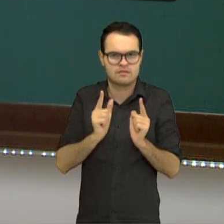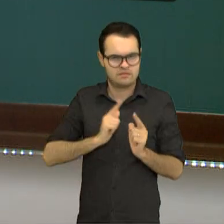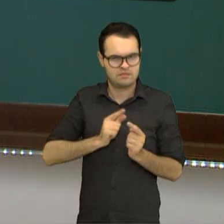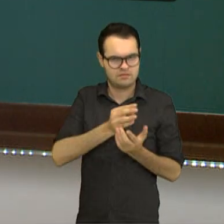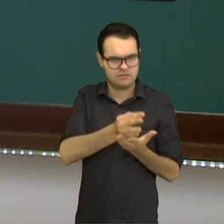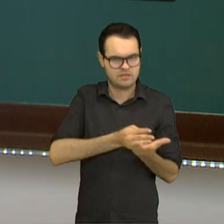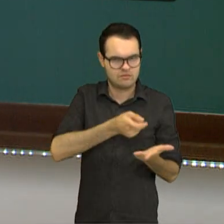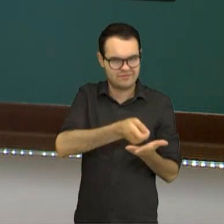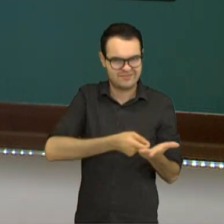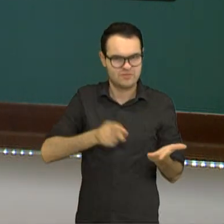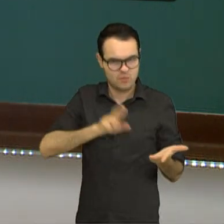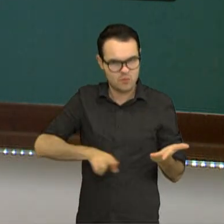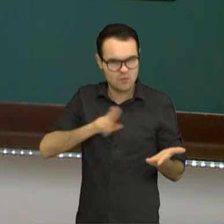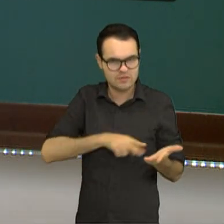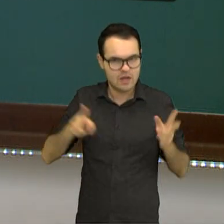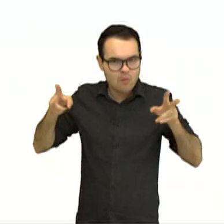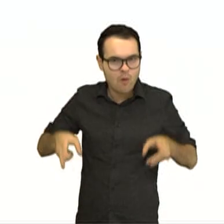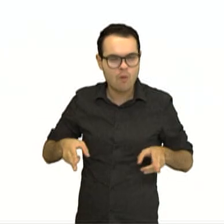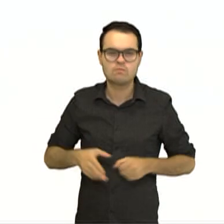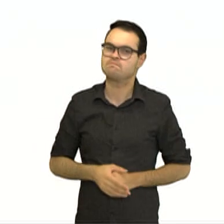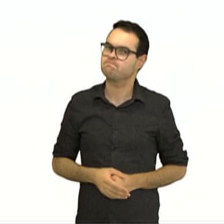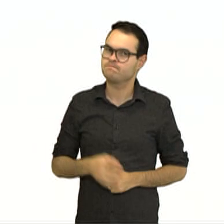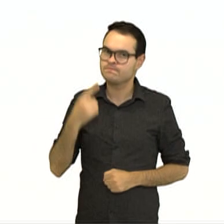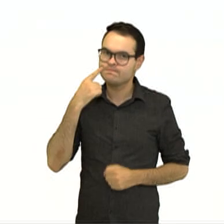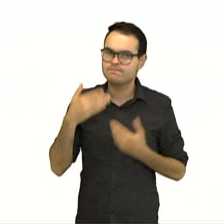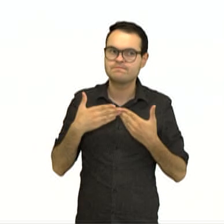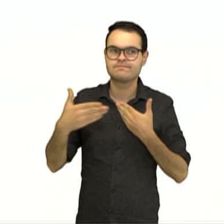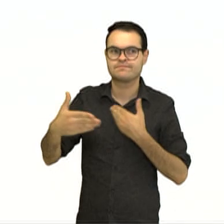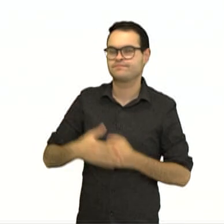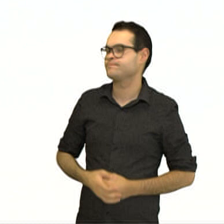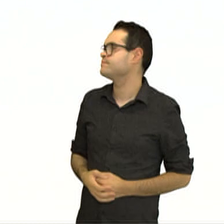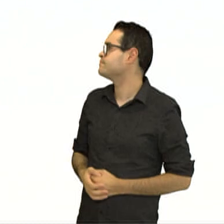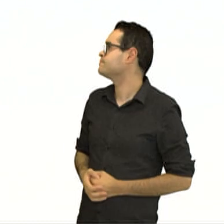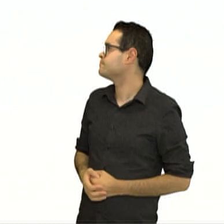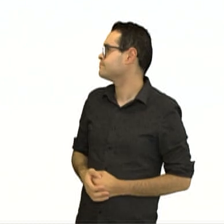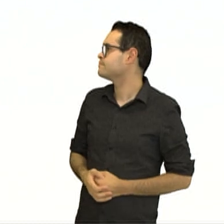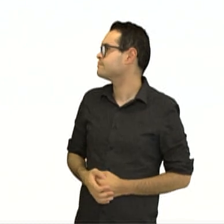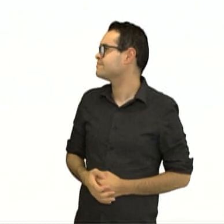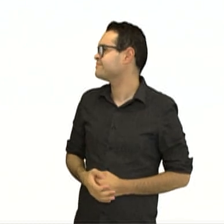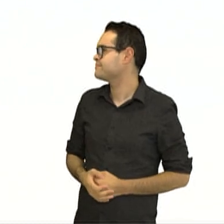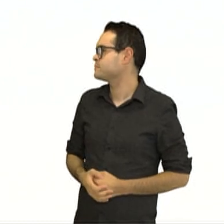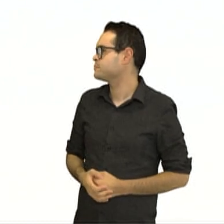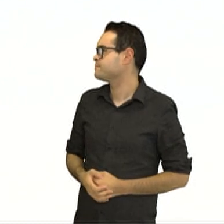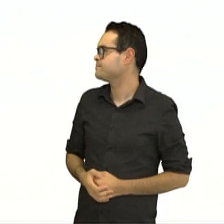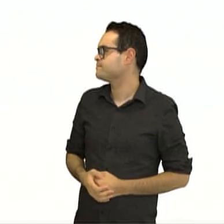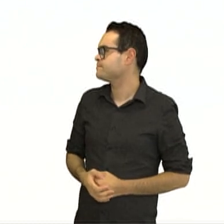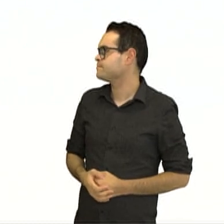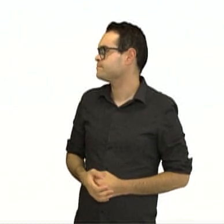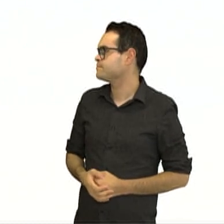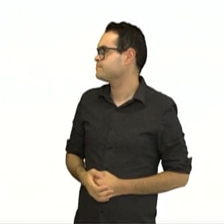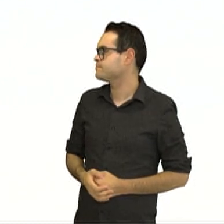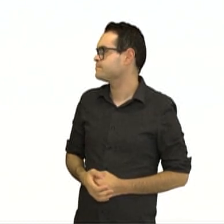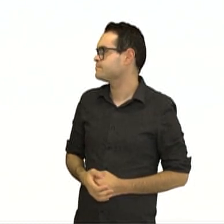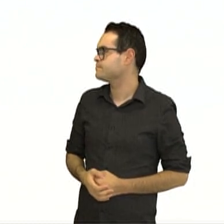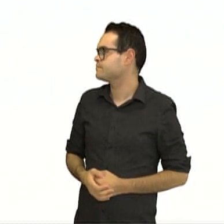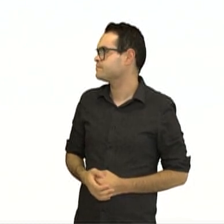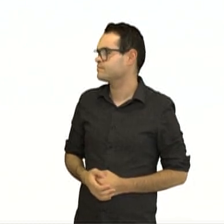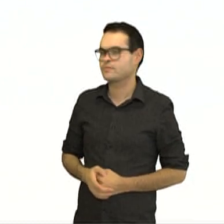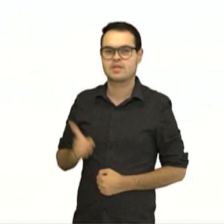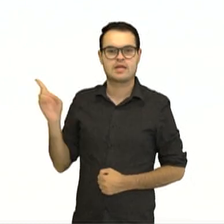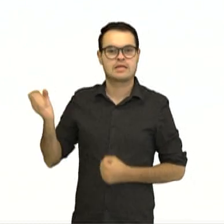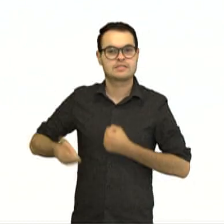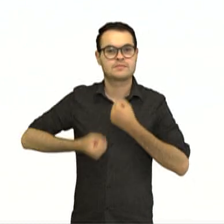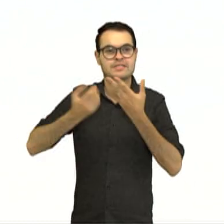analisar isso. So, there's some things that I think about an only an Igbo expression can capture it. A